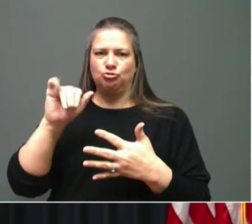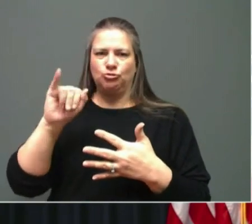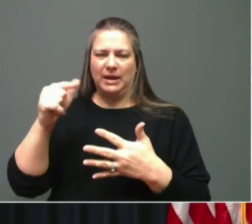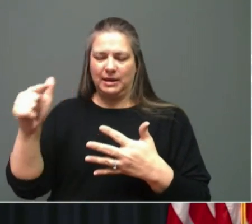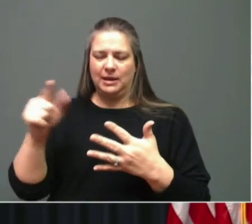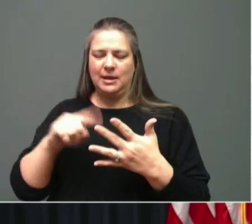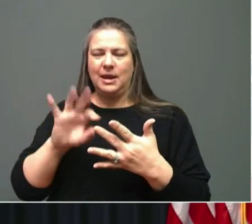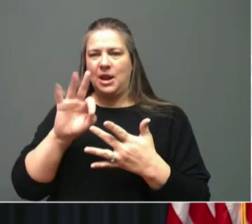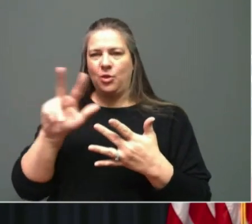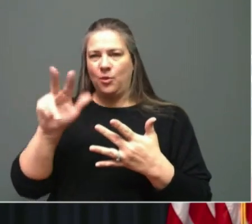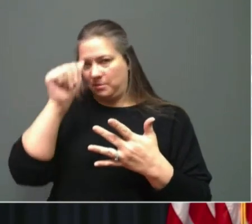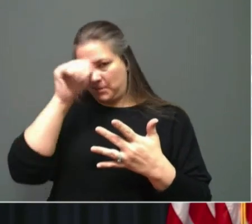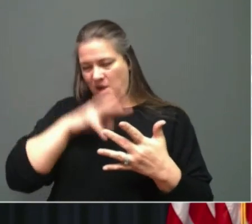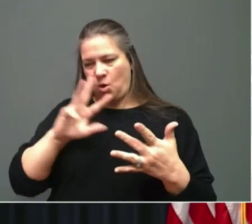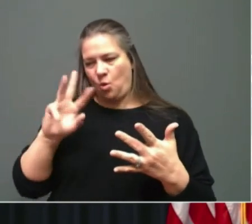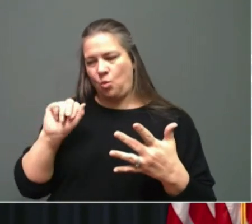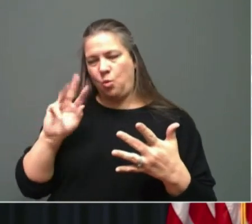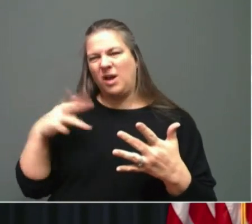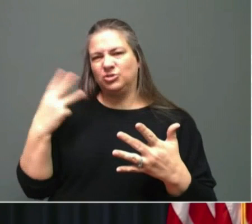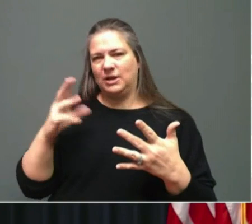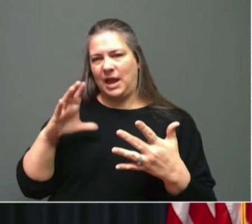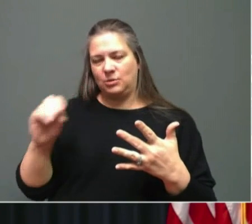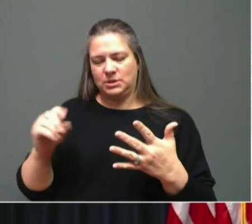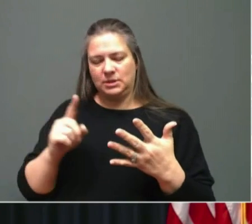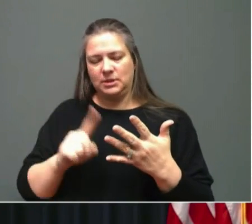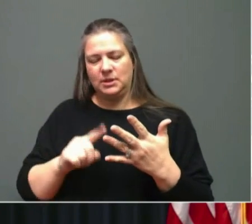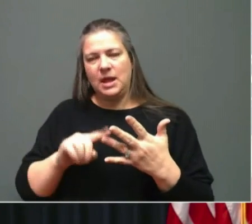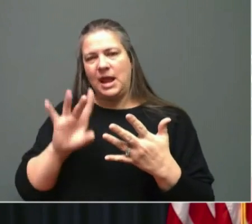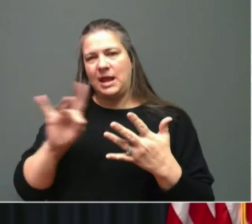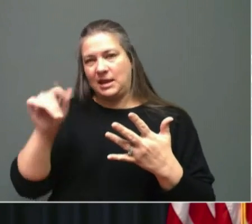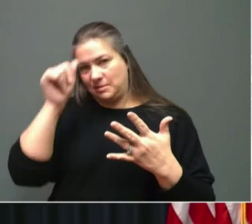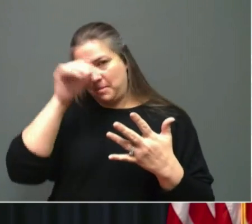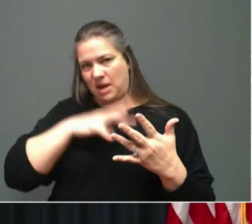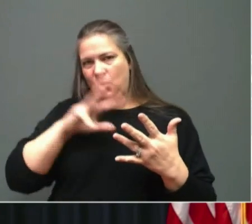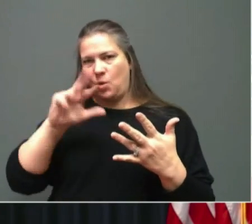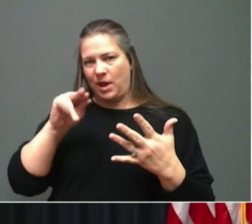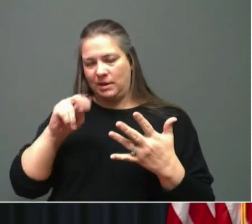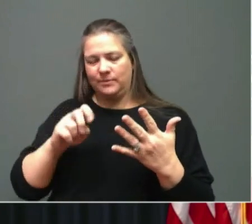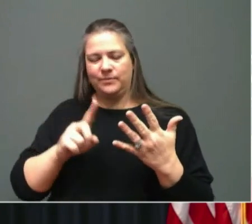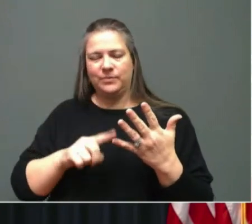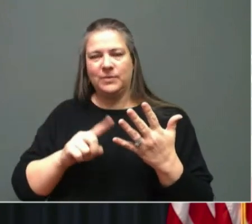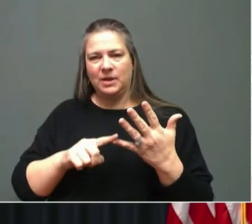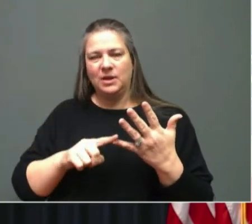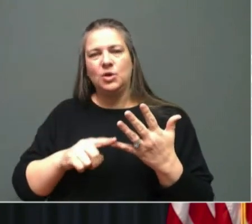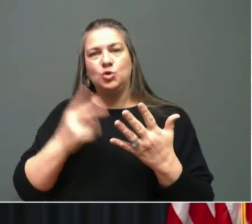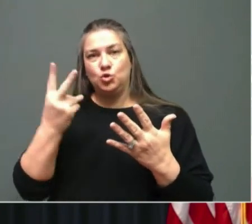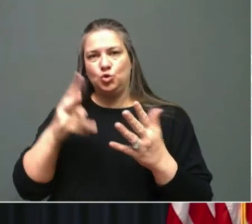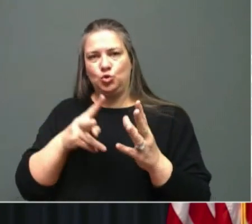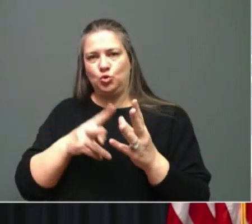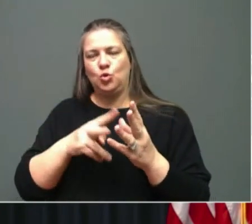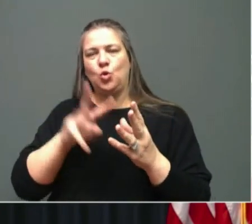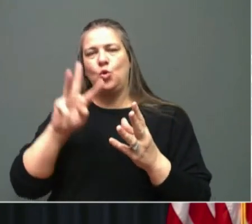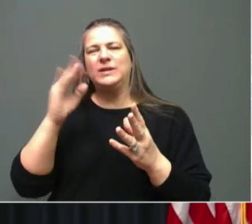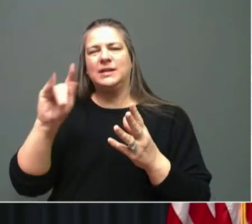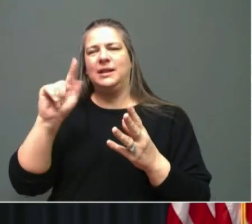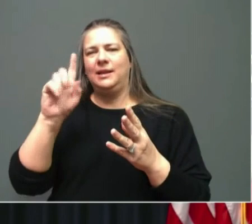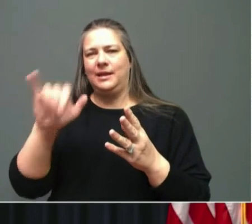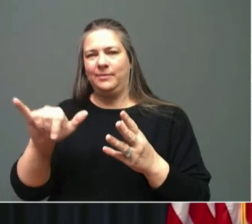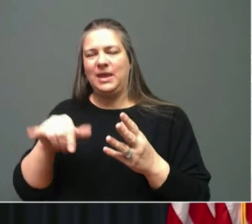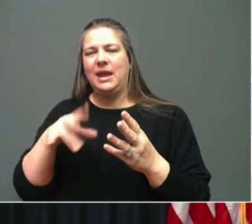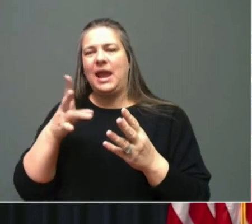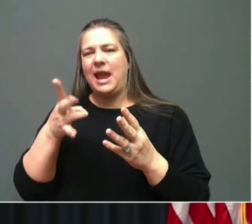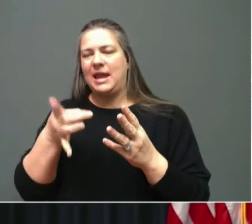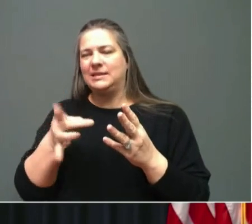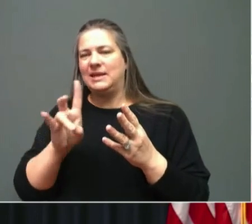93-year-old man in Washington County, 88-year-old man in Wayne, and we lost 2 individuals from Whitley, 87-year-old woman and